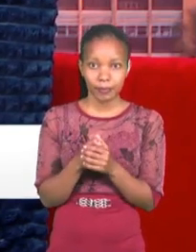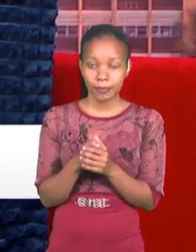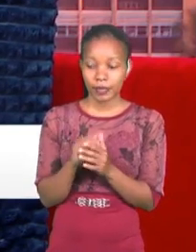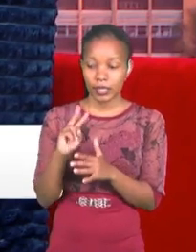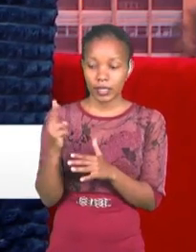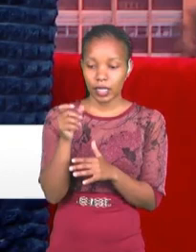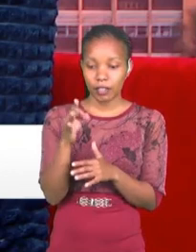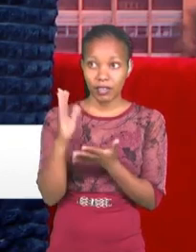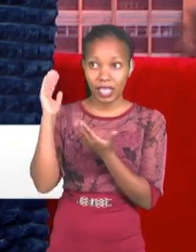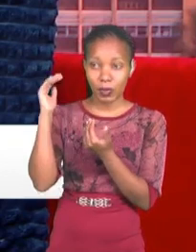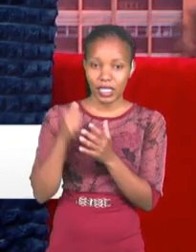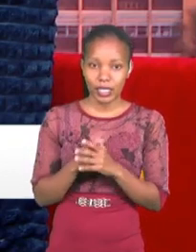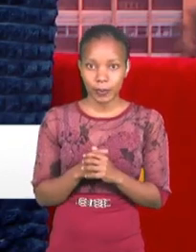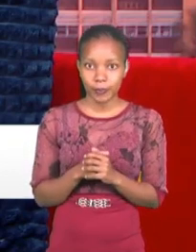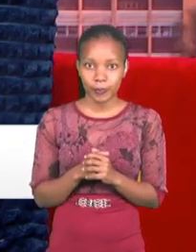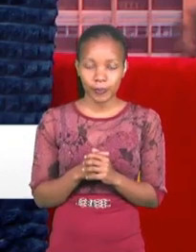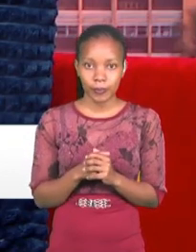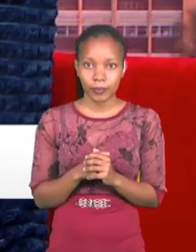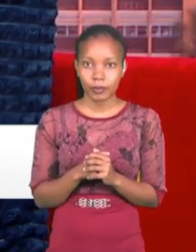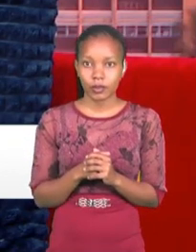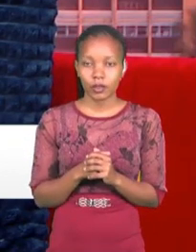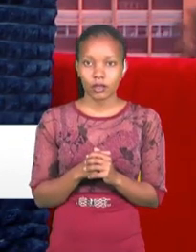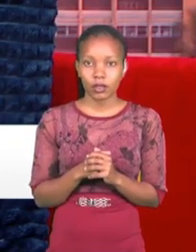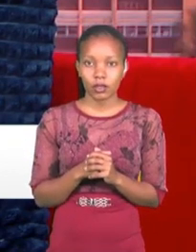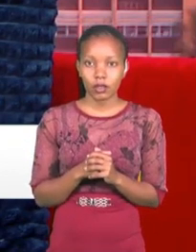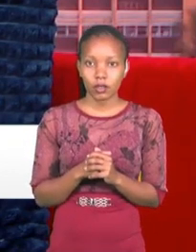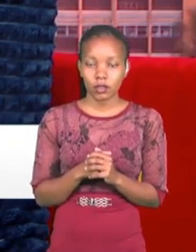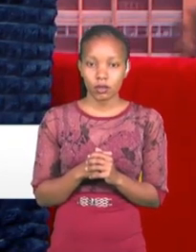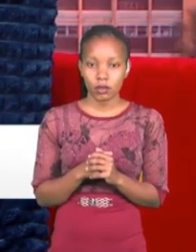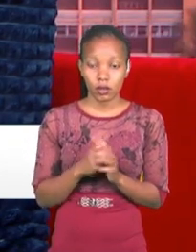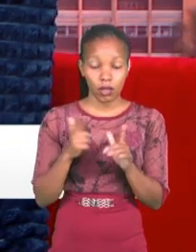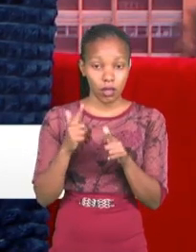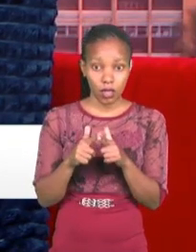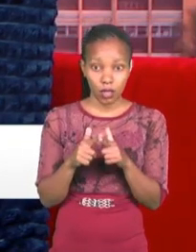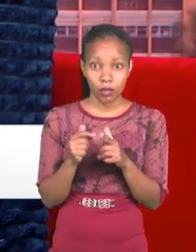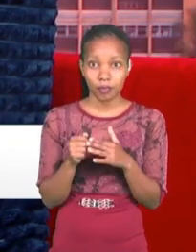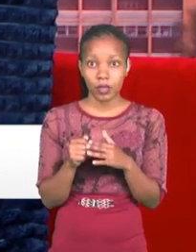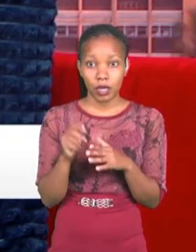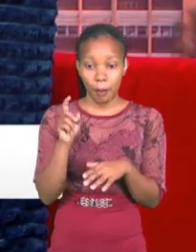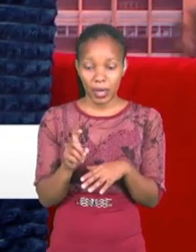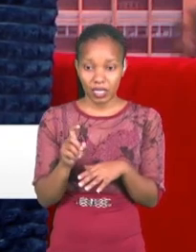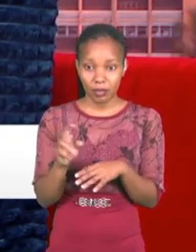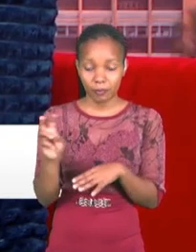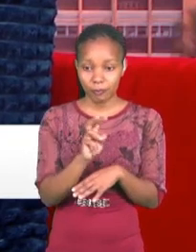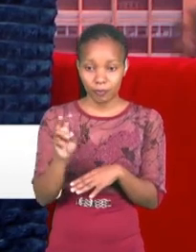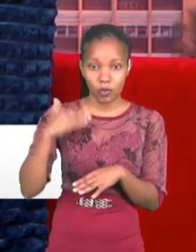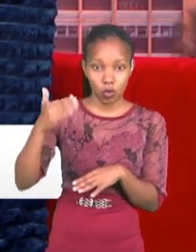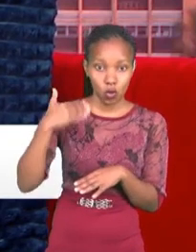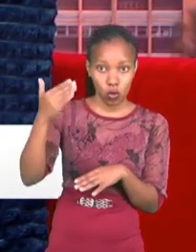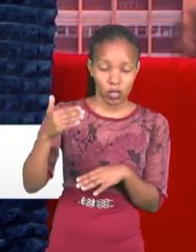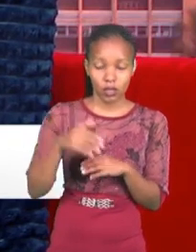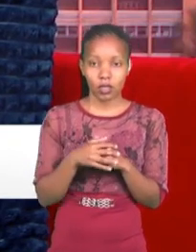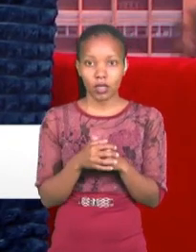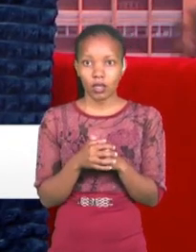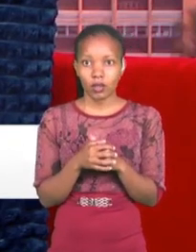if expected preterm delivery is expected, then we have to check up regularly for antenatal visits